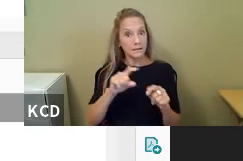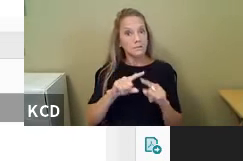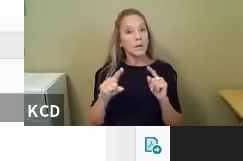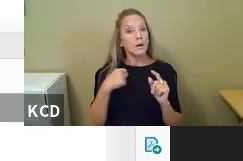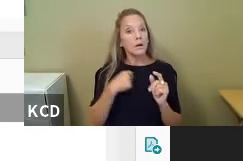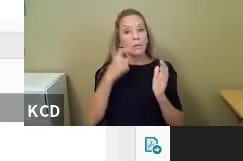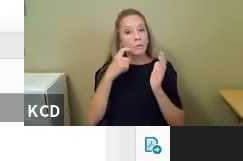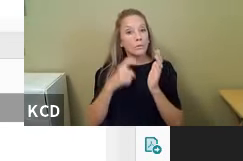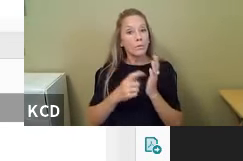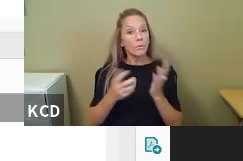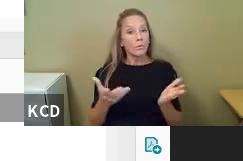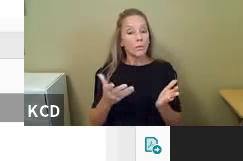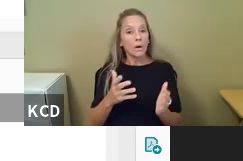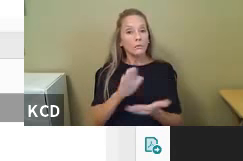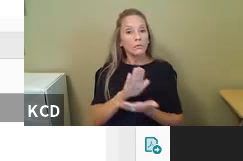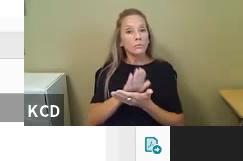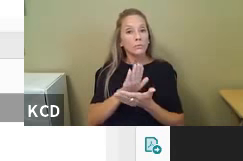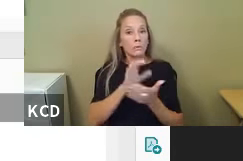age